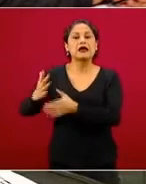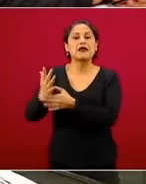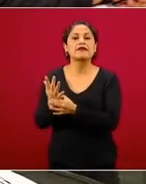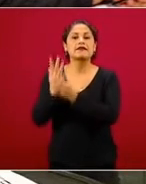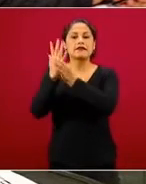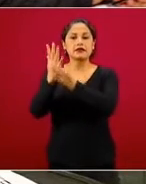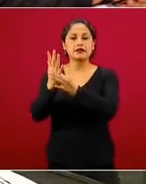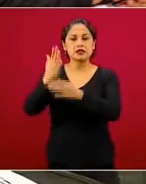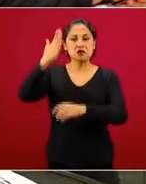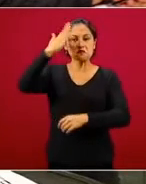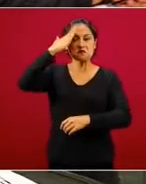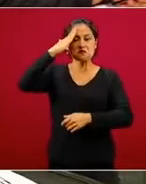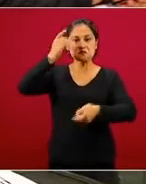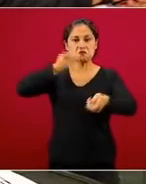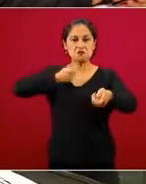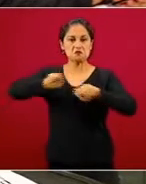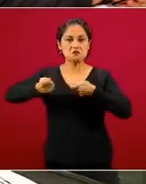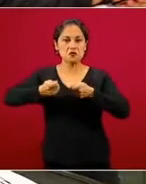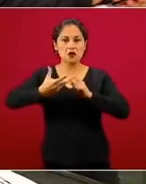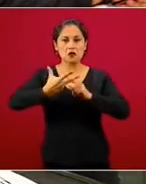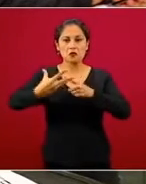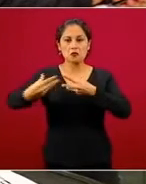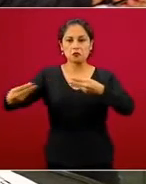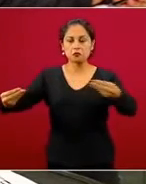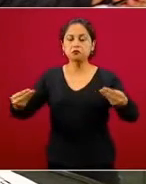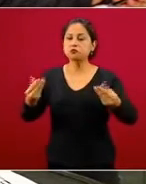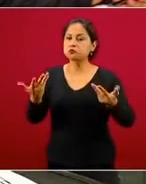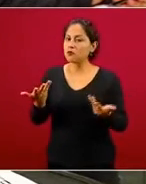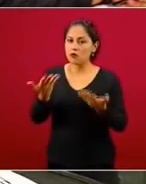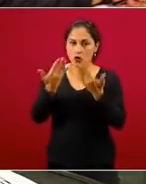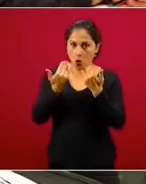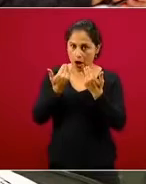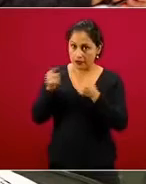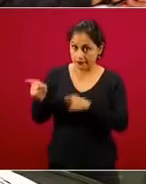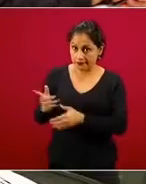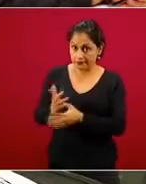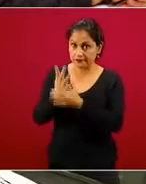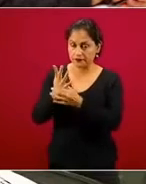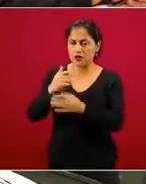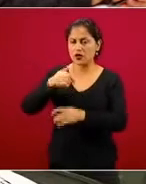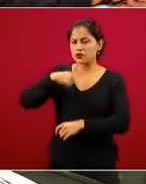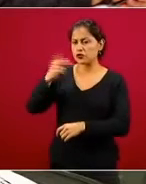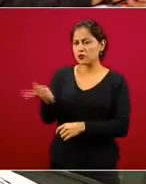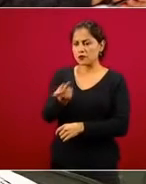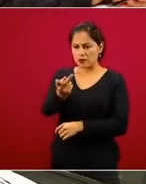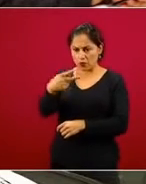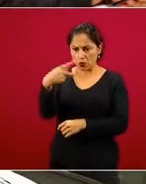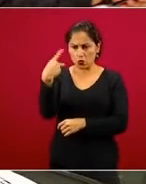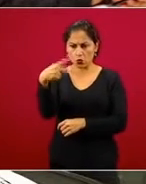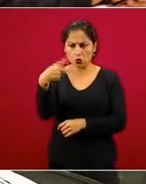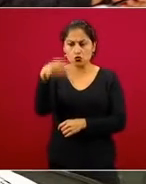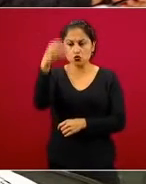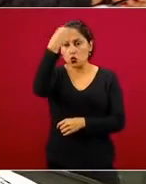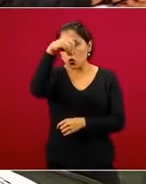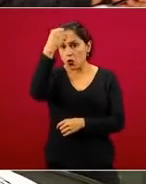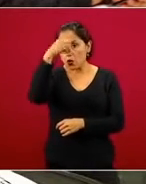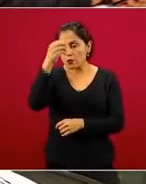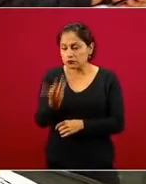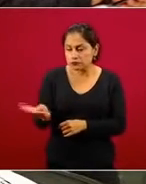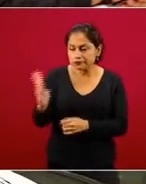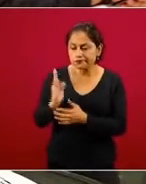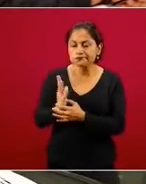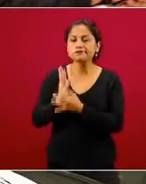that we're missing leadership in terms of how this pandemic is managed. And I would like to ask